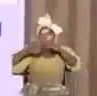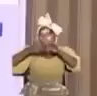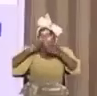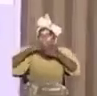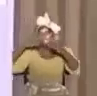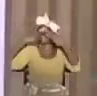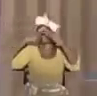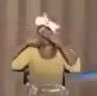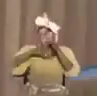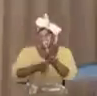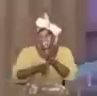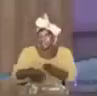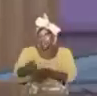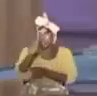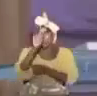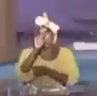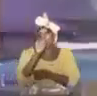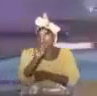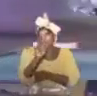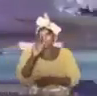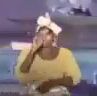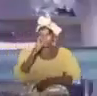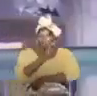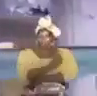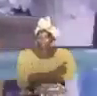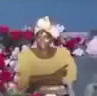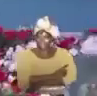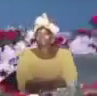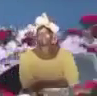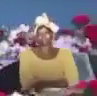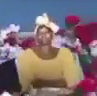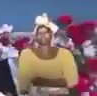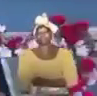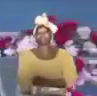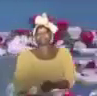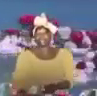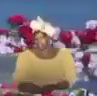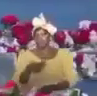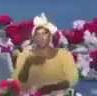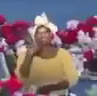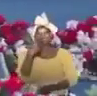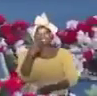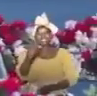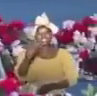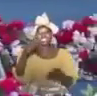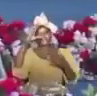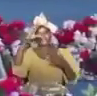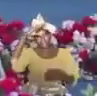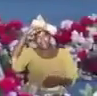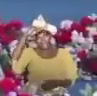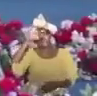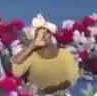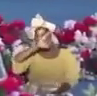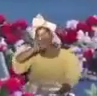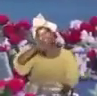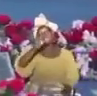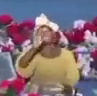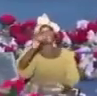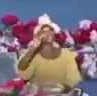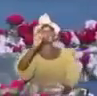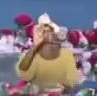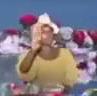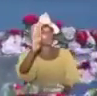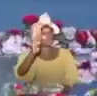day. In one day, ladies and gentlemen, the man Job lost his children, lost